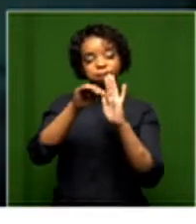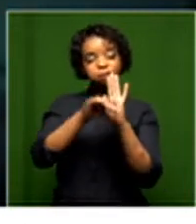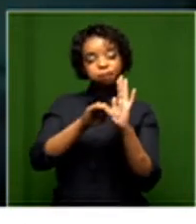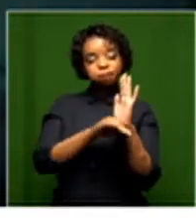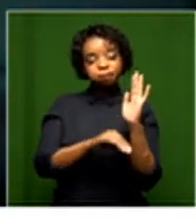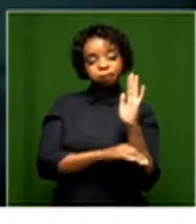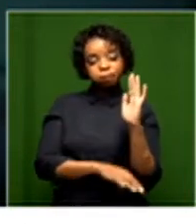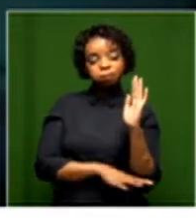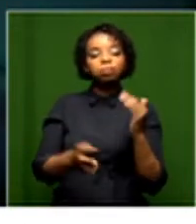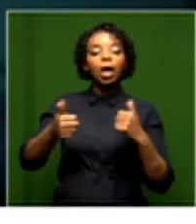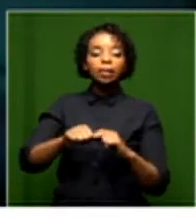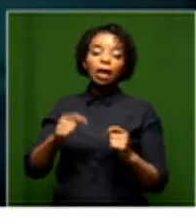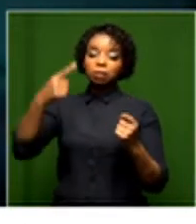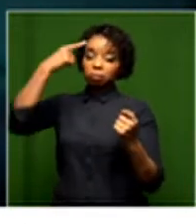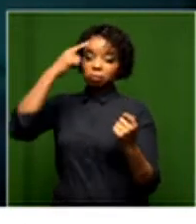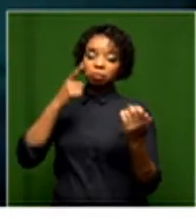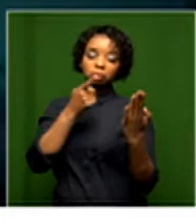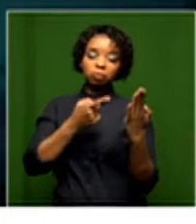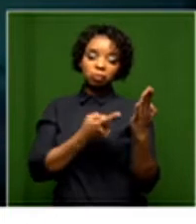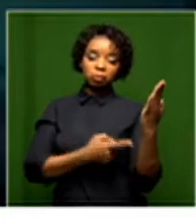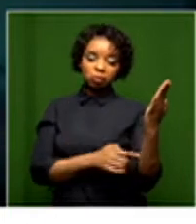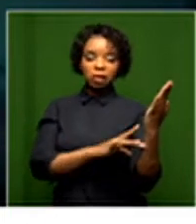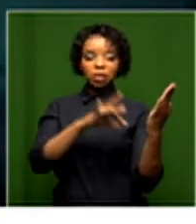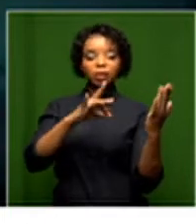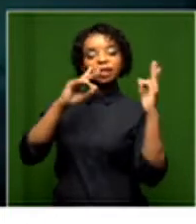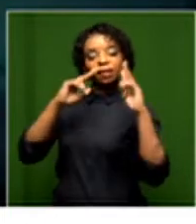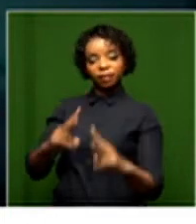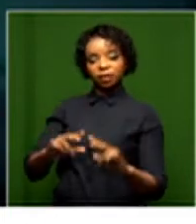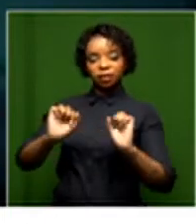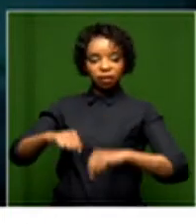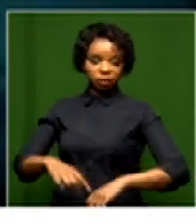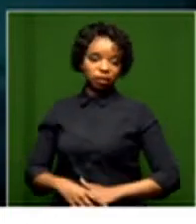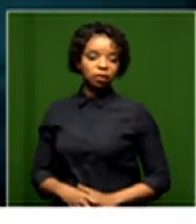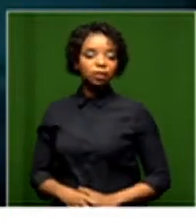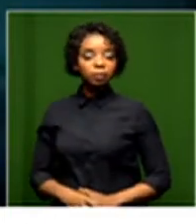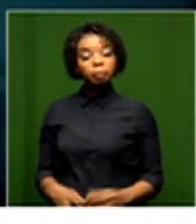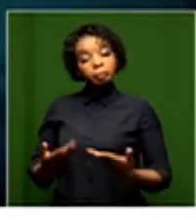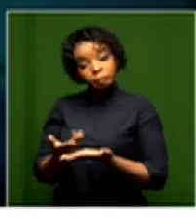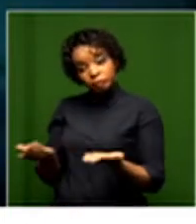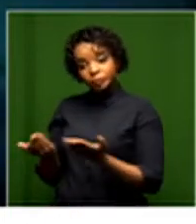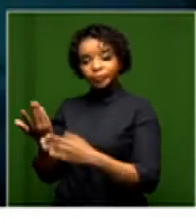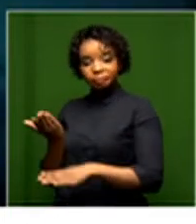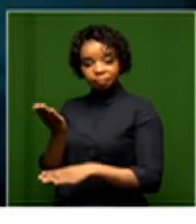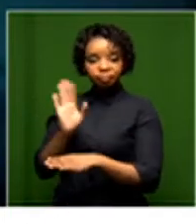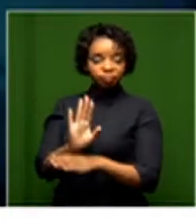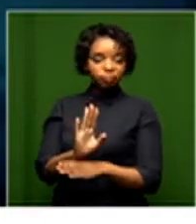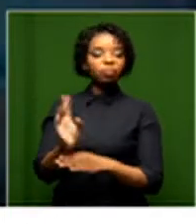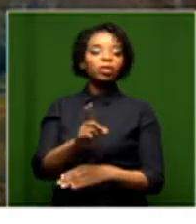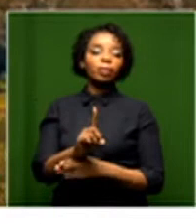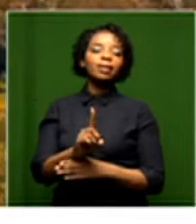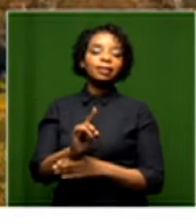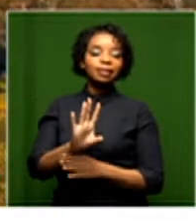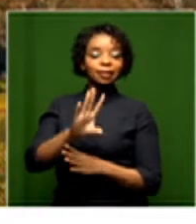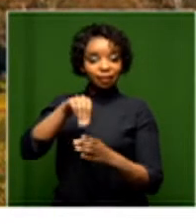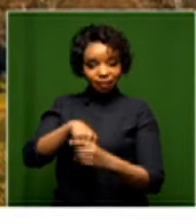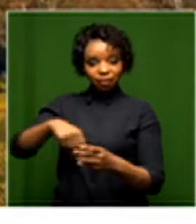to visit each one of these botanical gardens. These are beautiful escape areas right in the center. A lot of